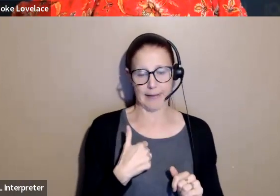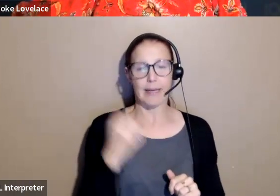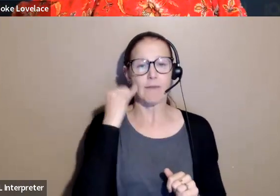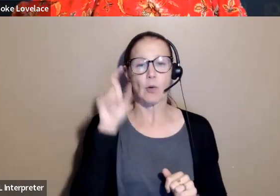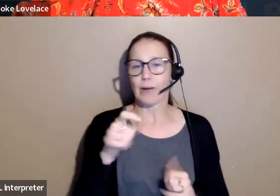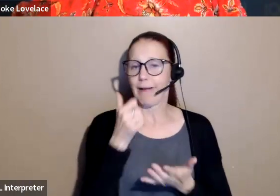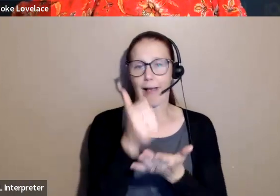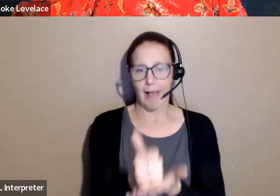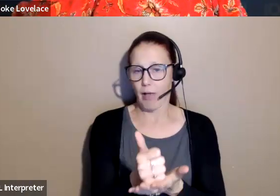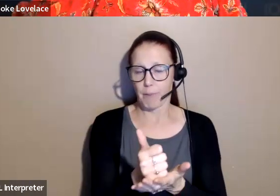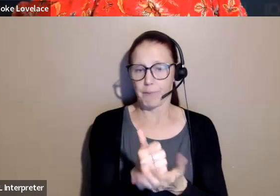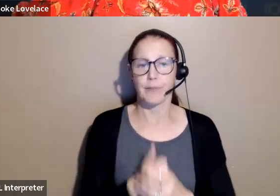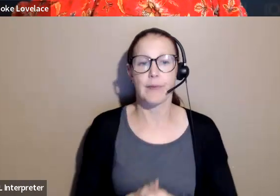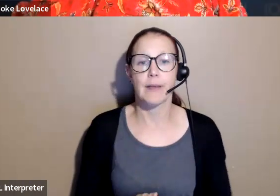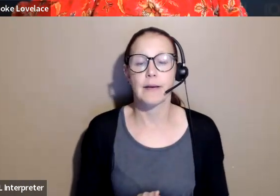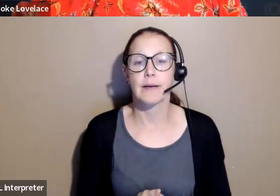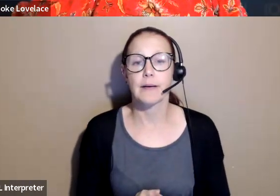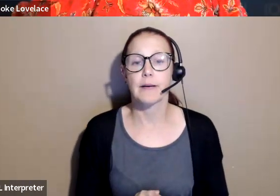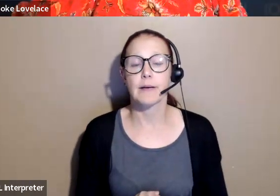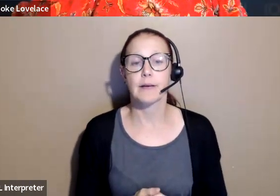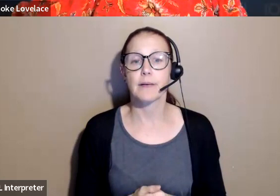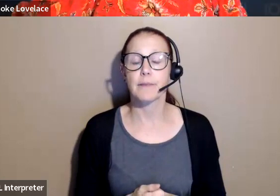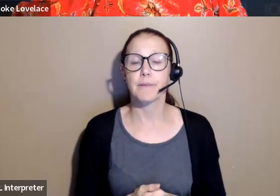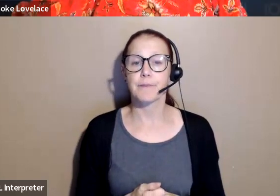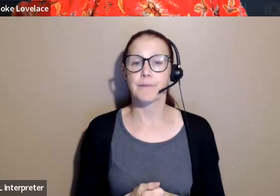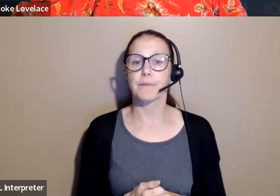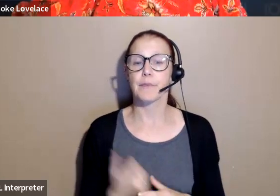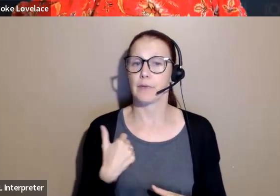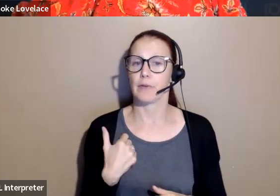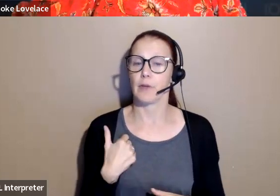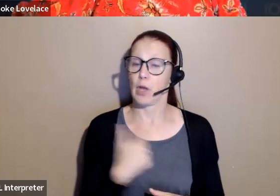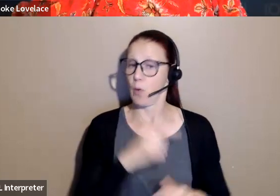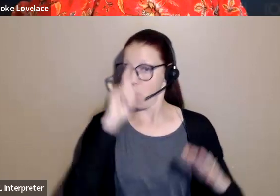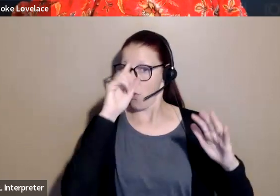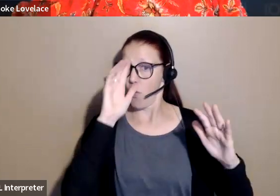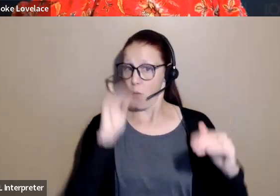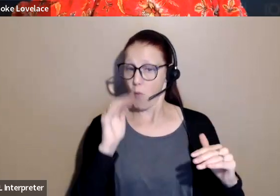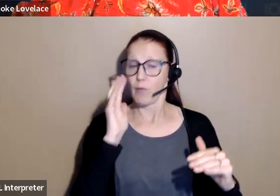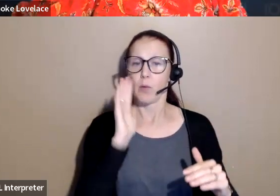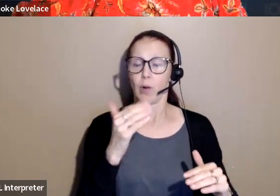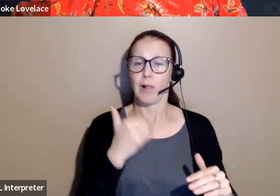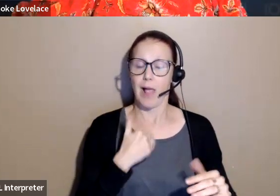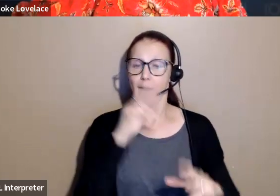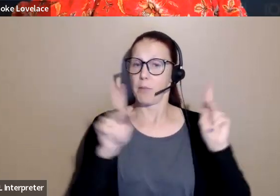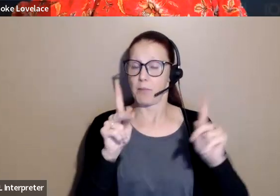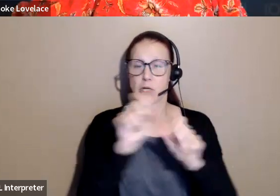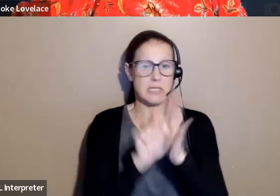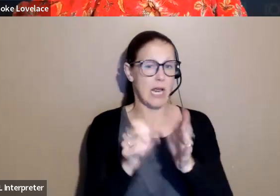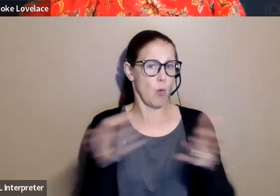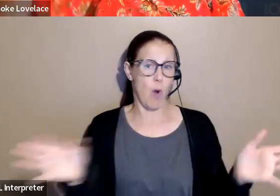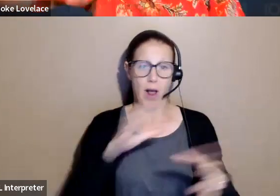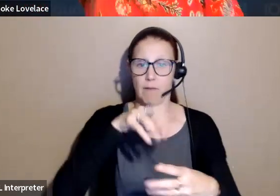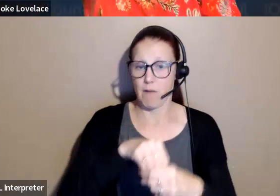need assistance with this. We are hopefully getting participants across the state and in